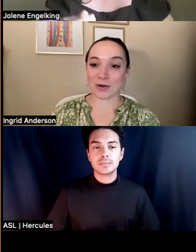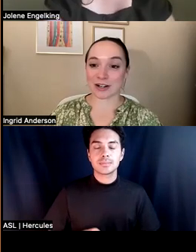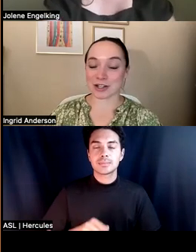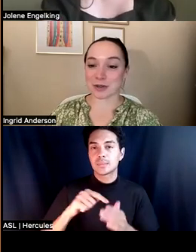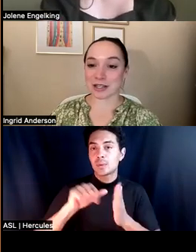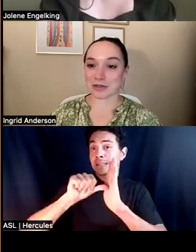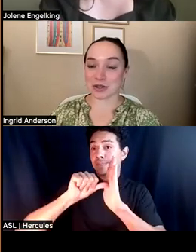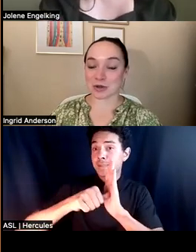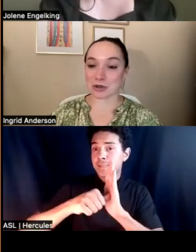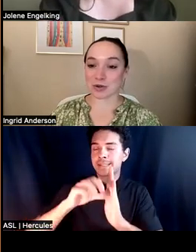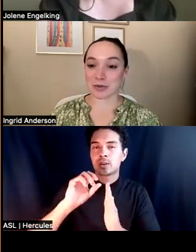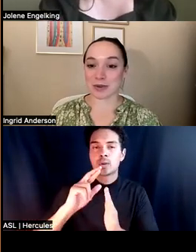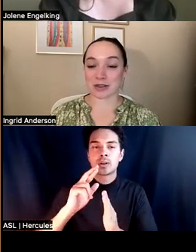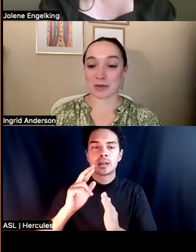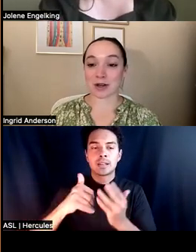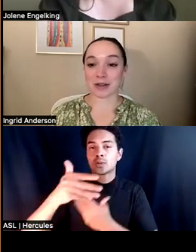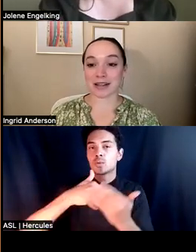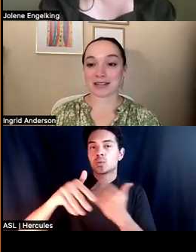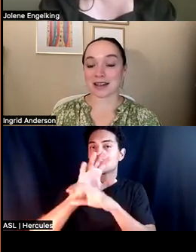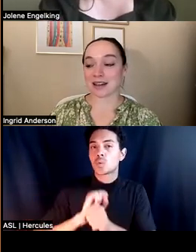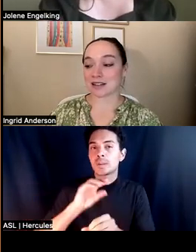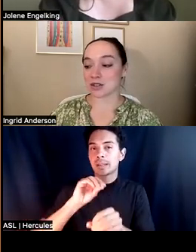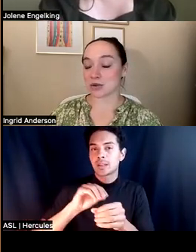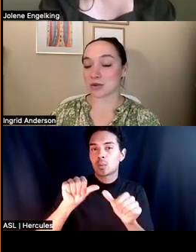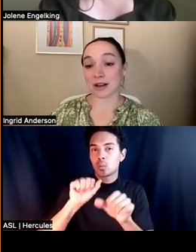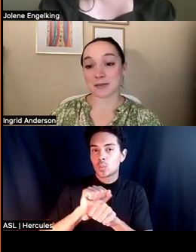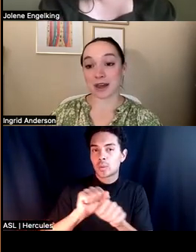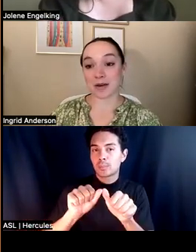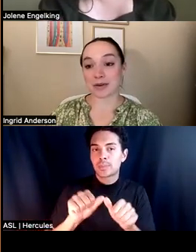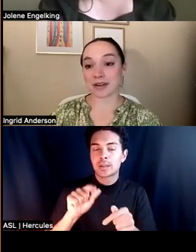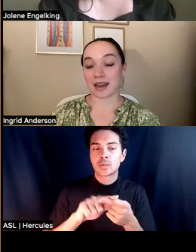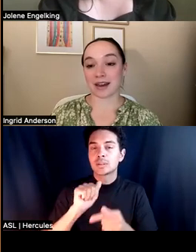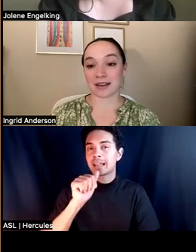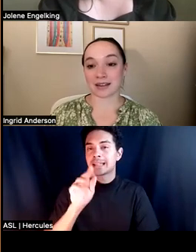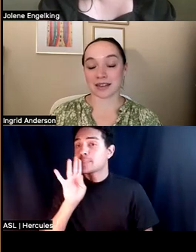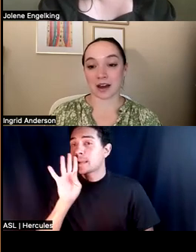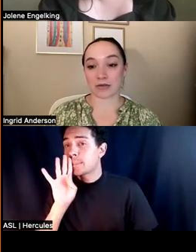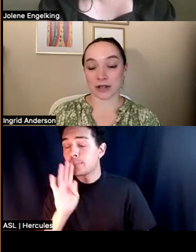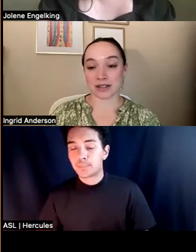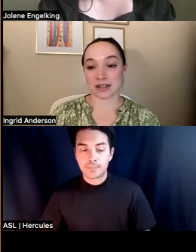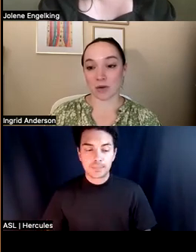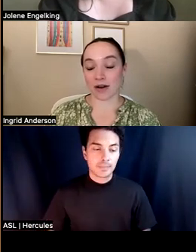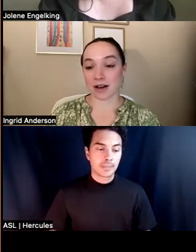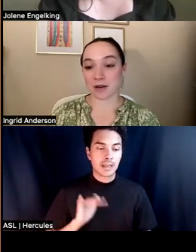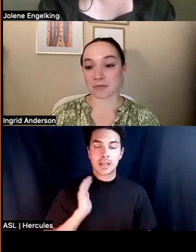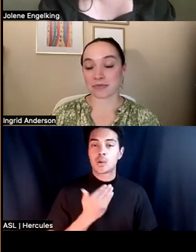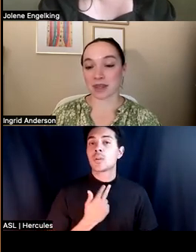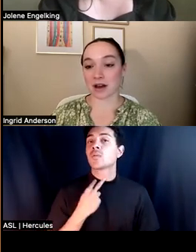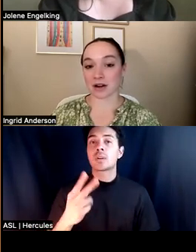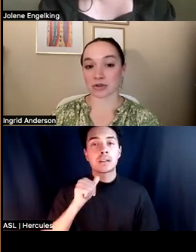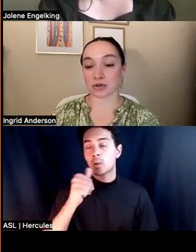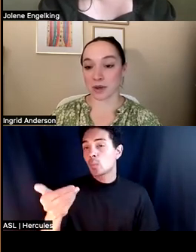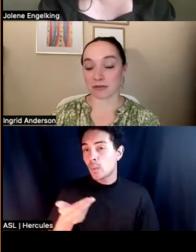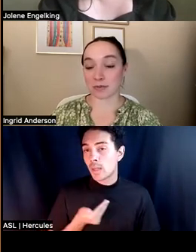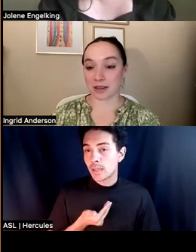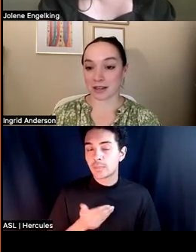explicitly or just because of the social norms within the workplace, to not speak up, and that our voice is not welcome,